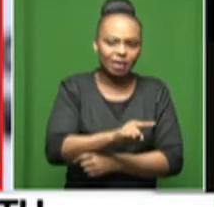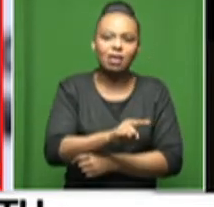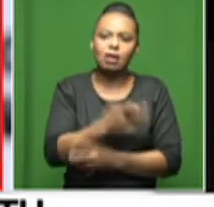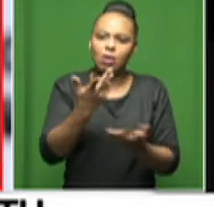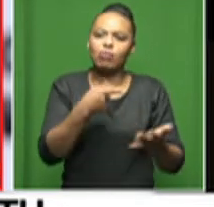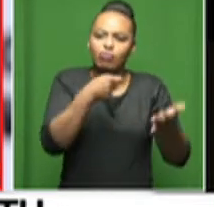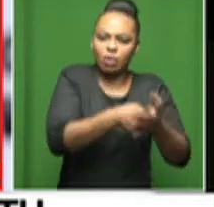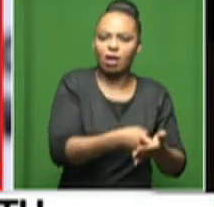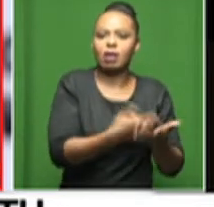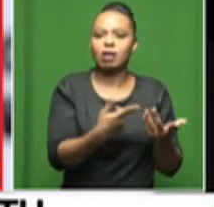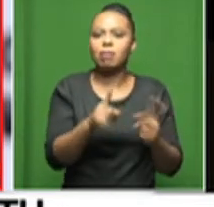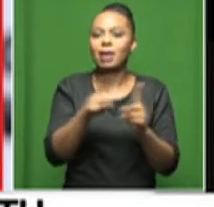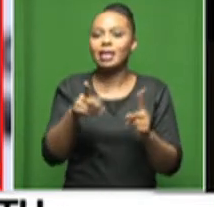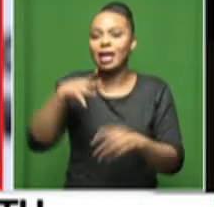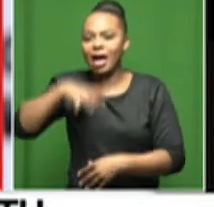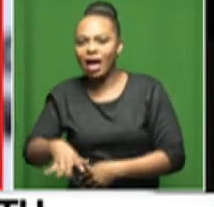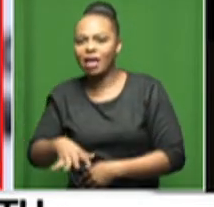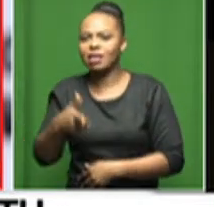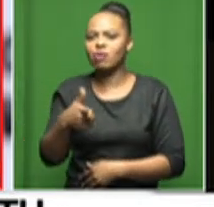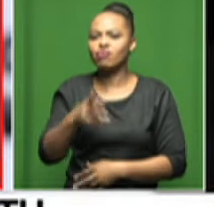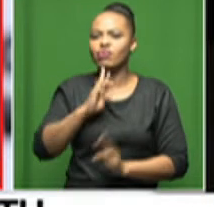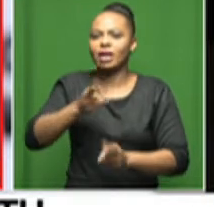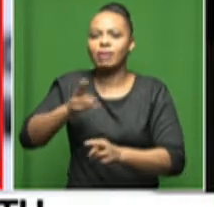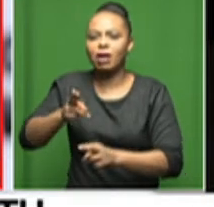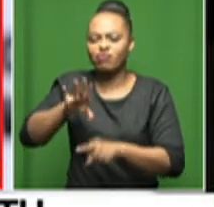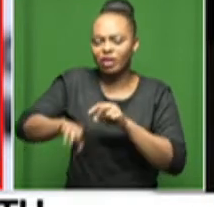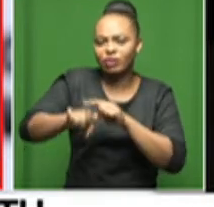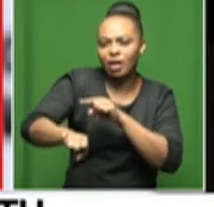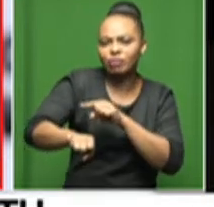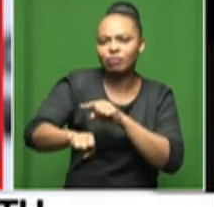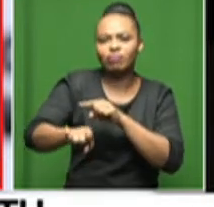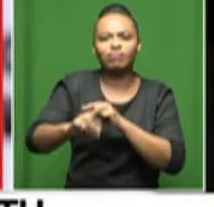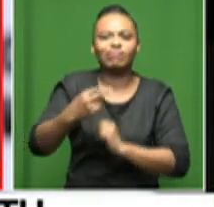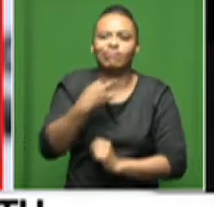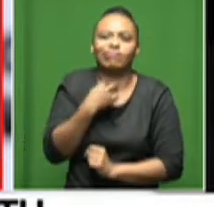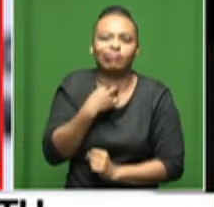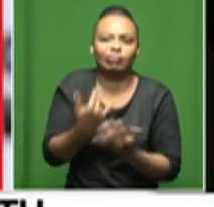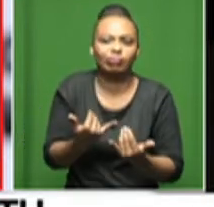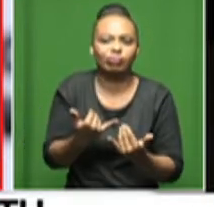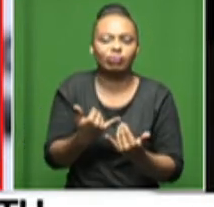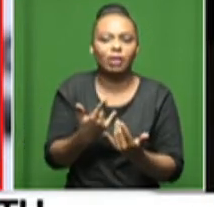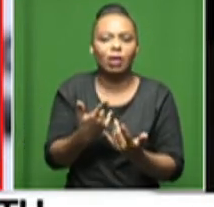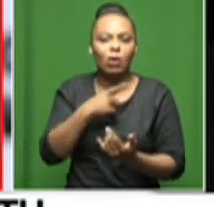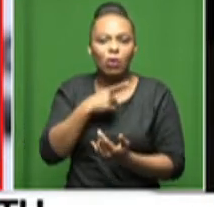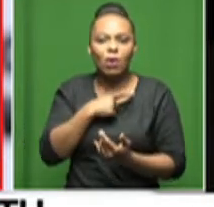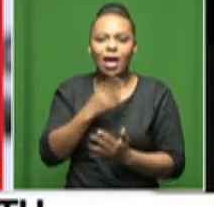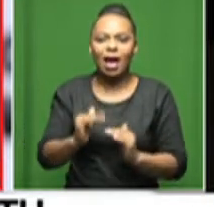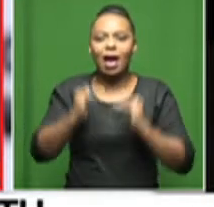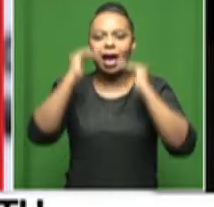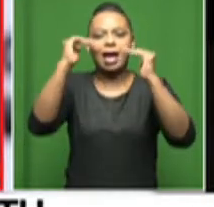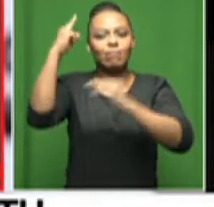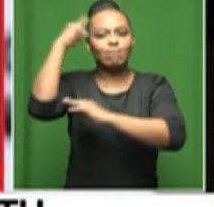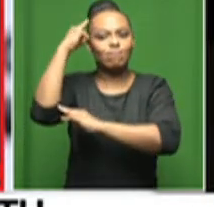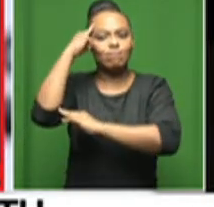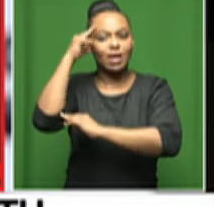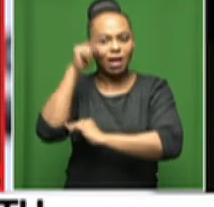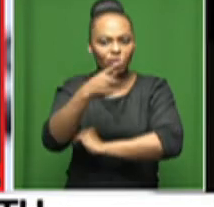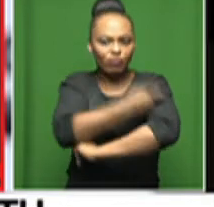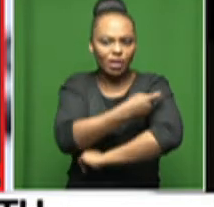already indications of which vaccines were actually highly considered. And amongst